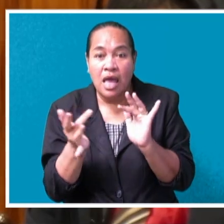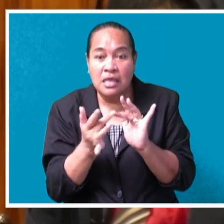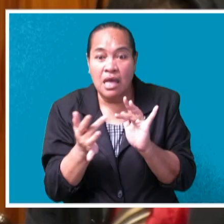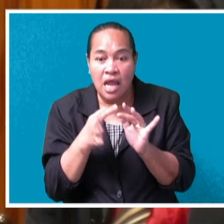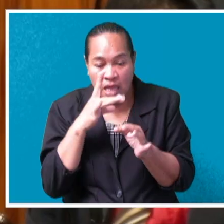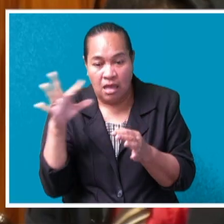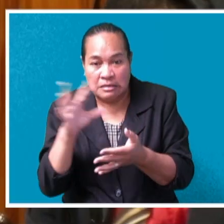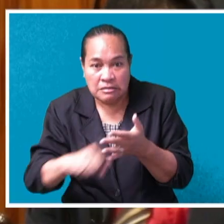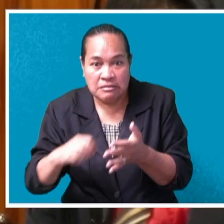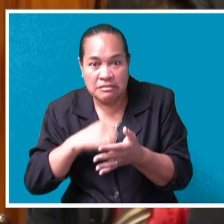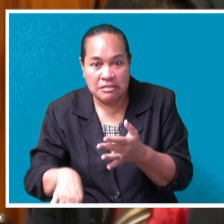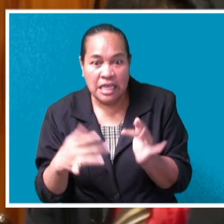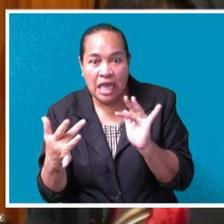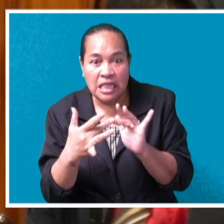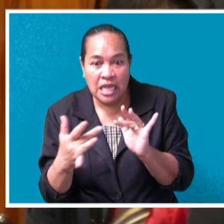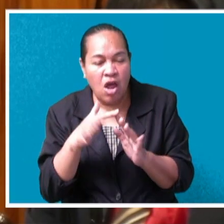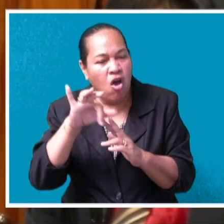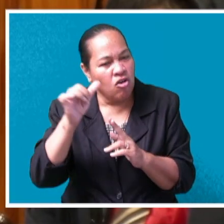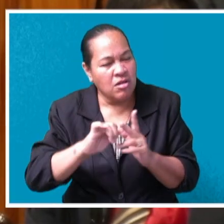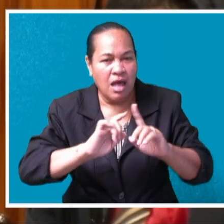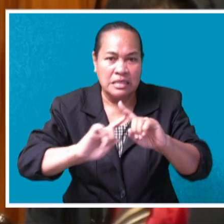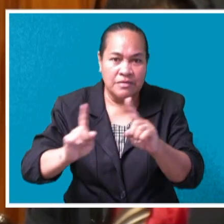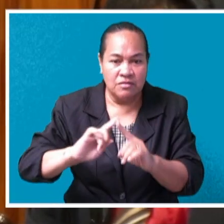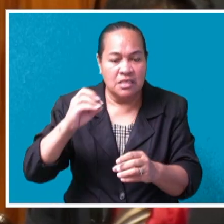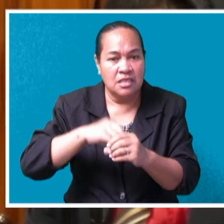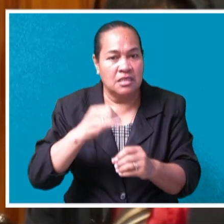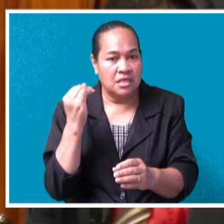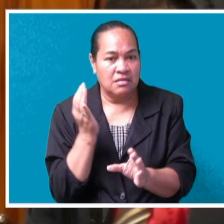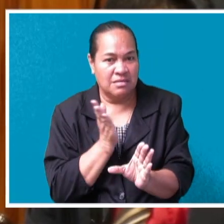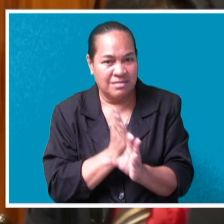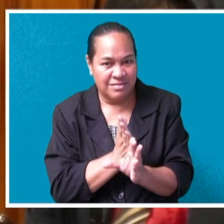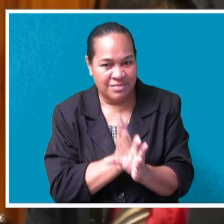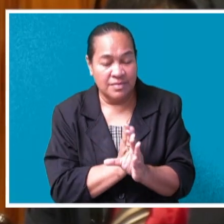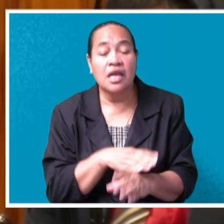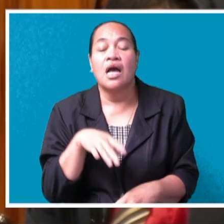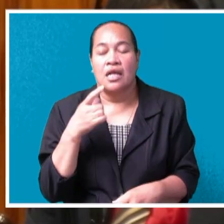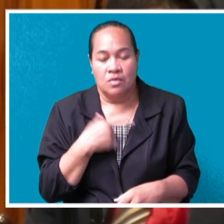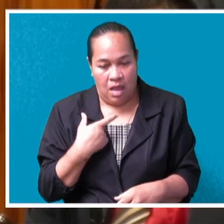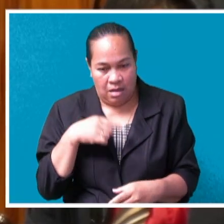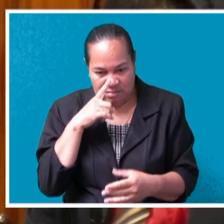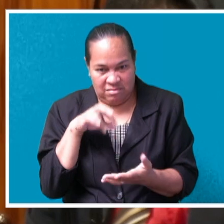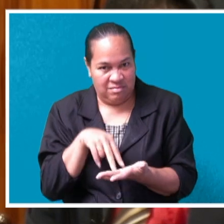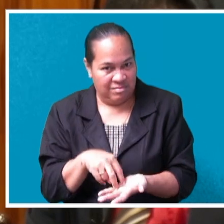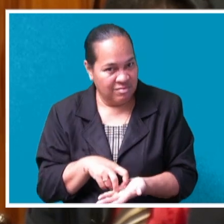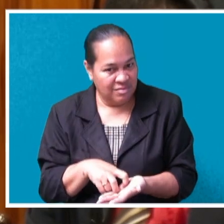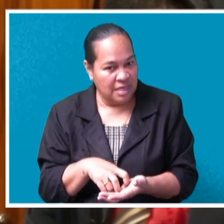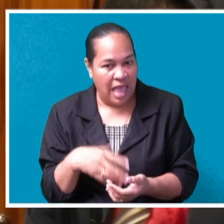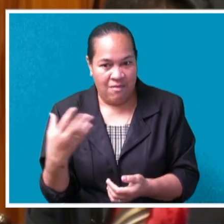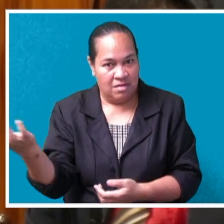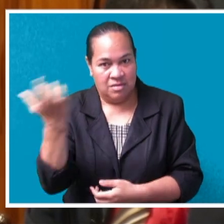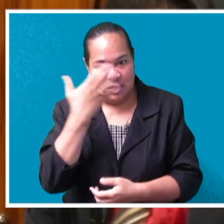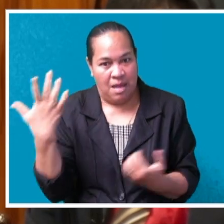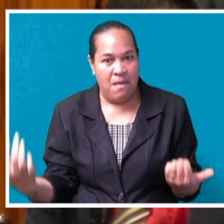infrastructure, and national services. Cyber vulnerabilities, therefore, present potential risks